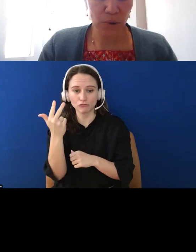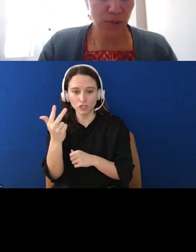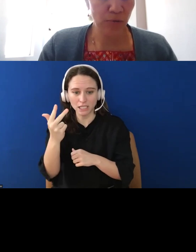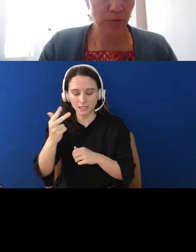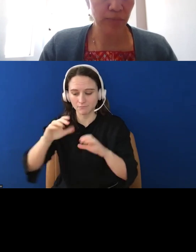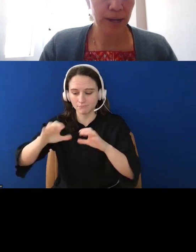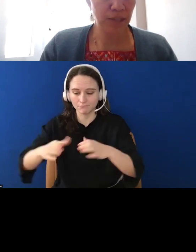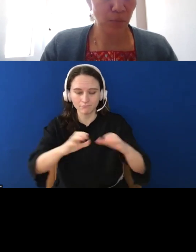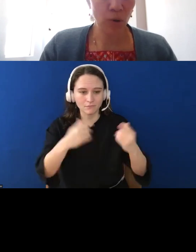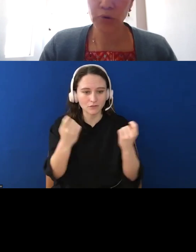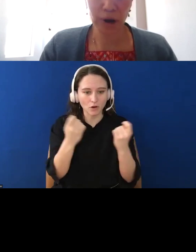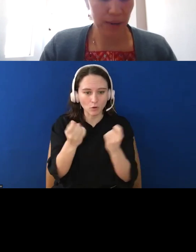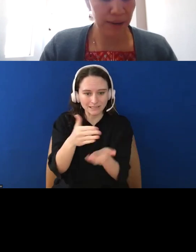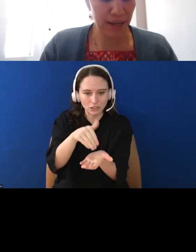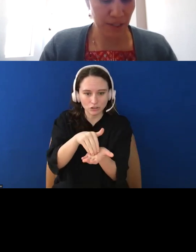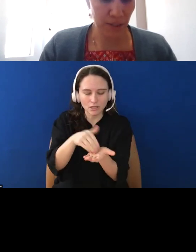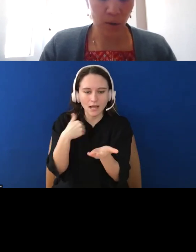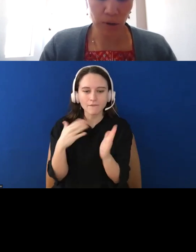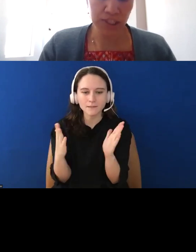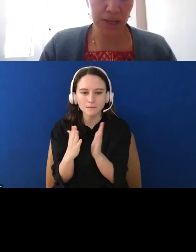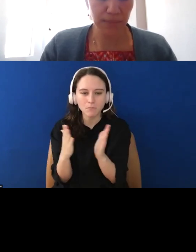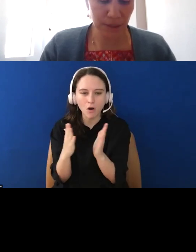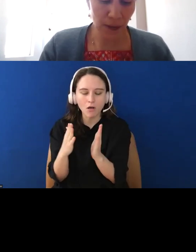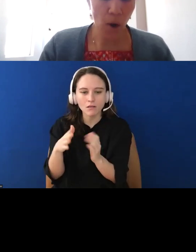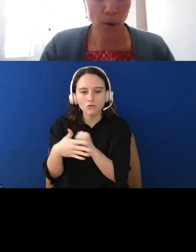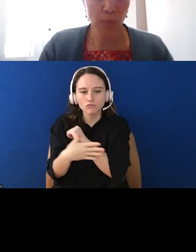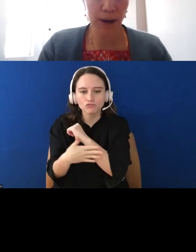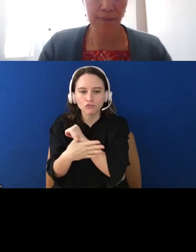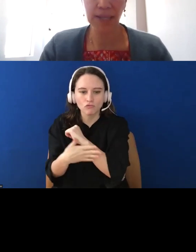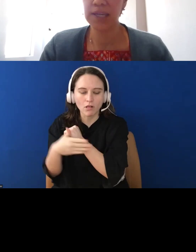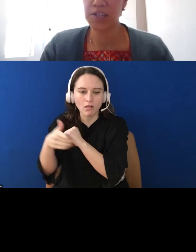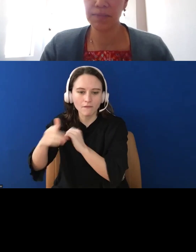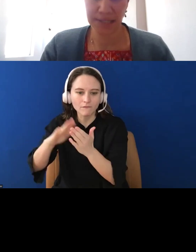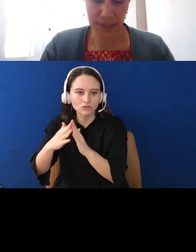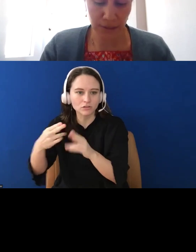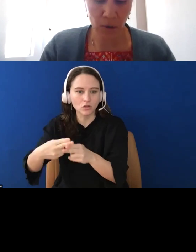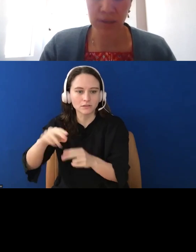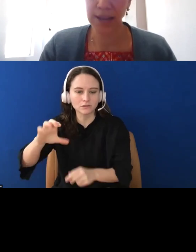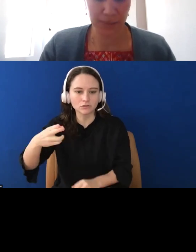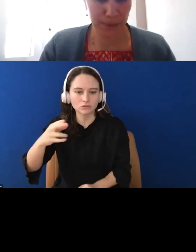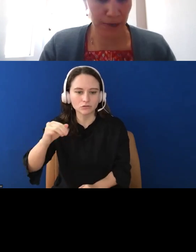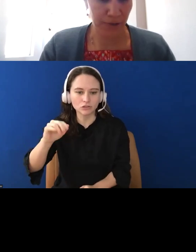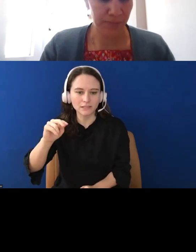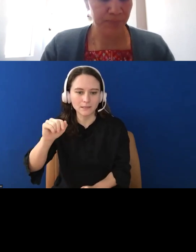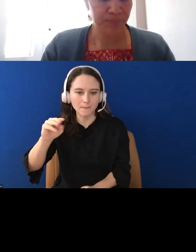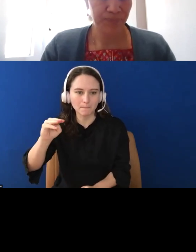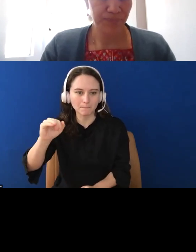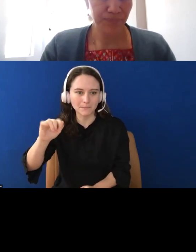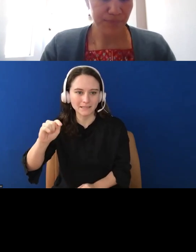centers were surrounded by small rural villages called chinamit, occupied by K'iche vassals or